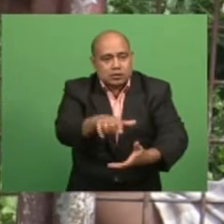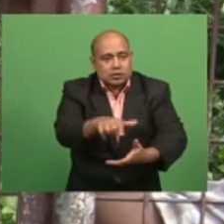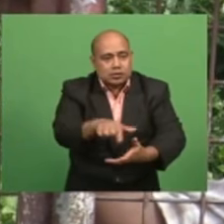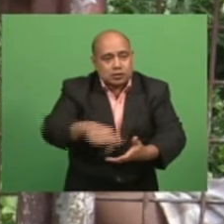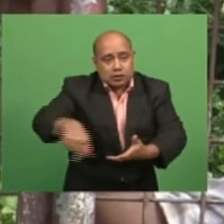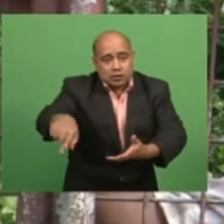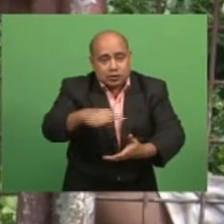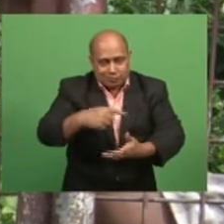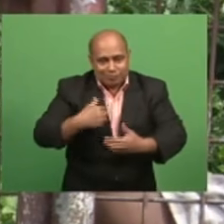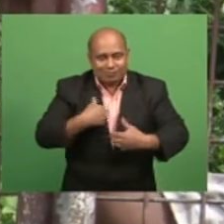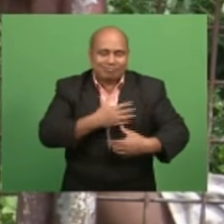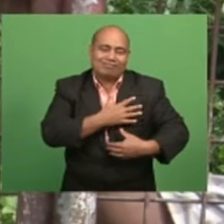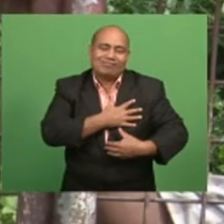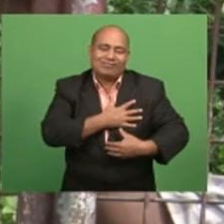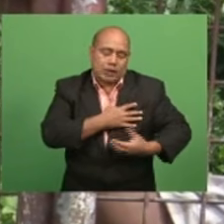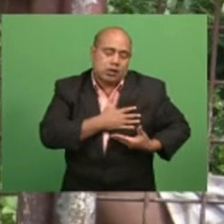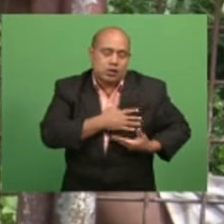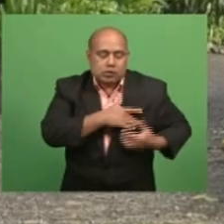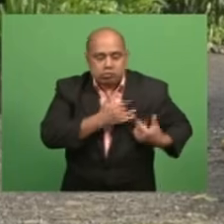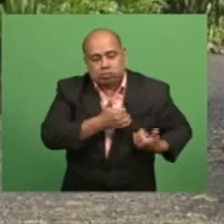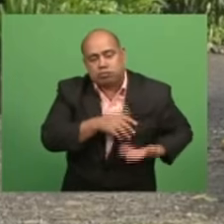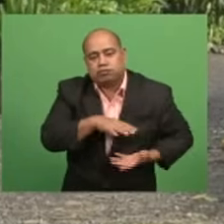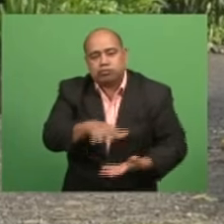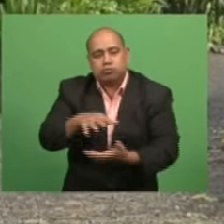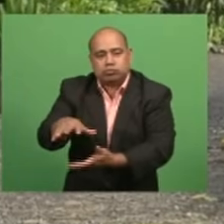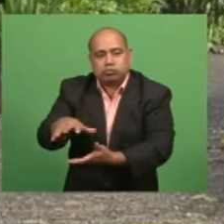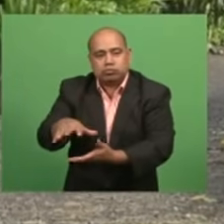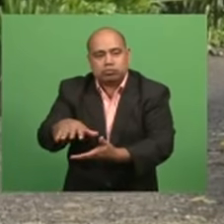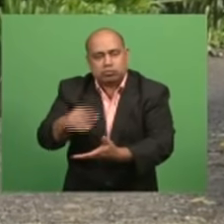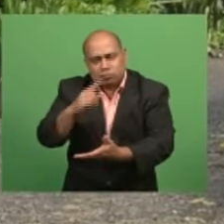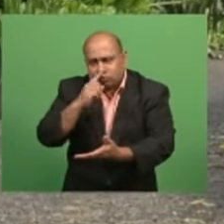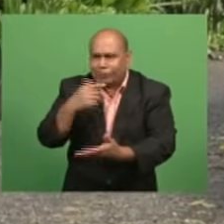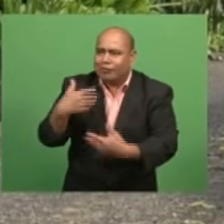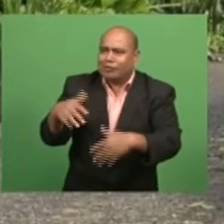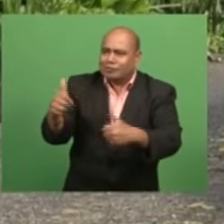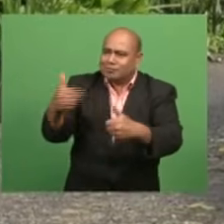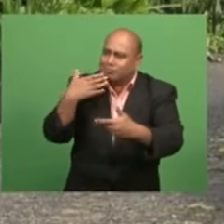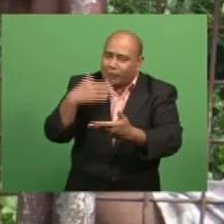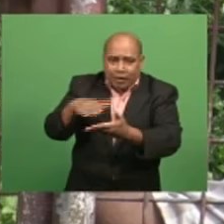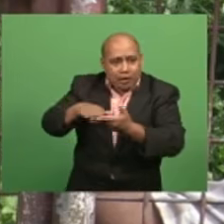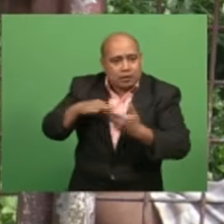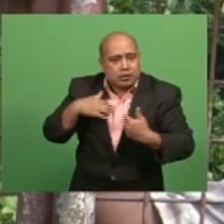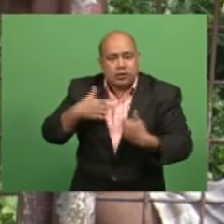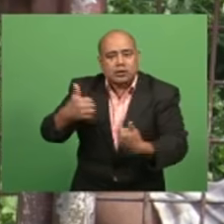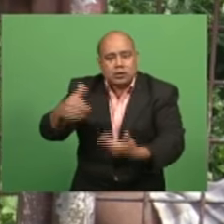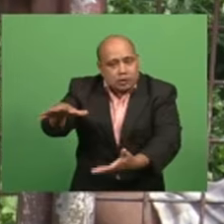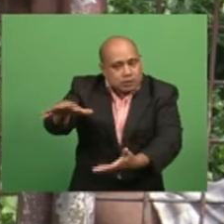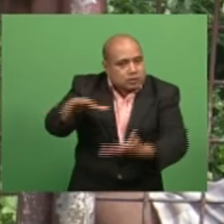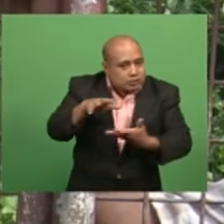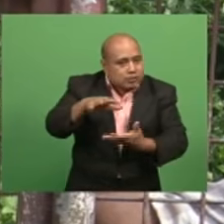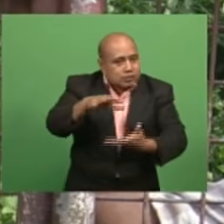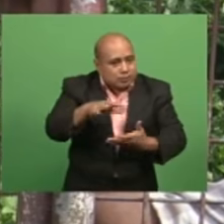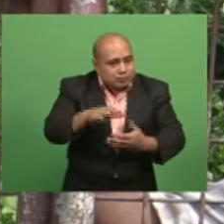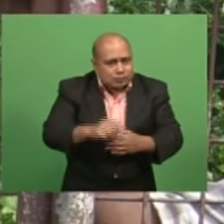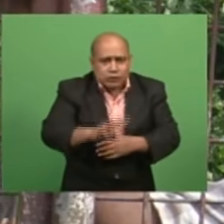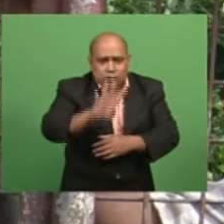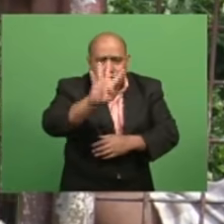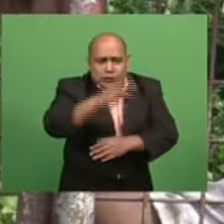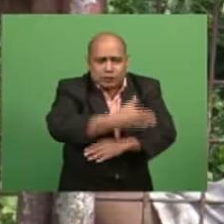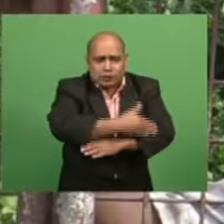good, very good. They help us. We locked here almost 24 days now,